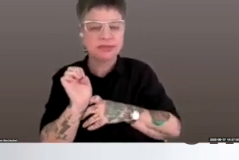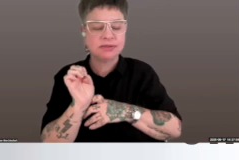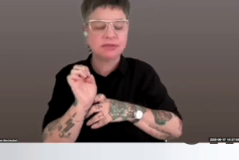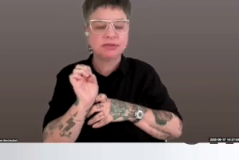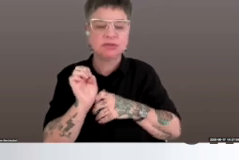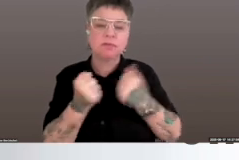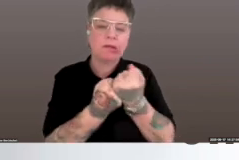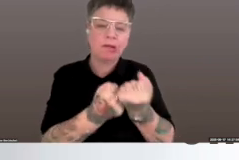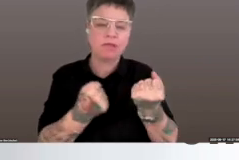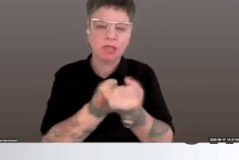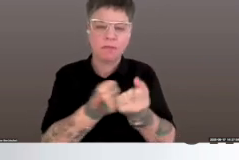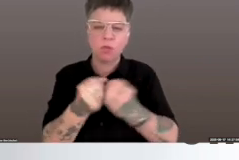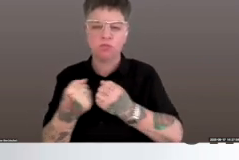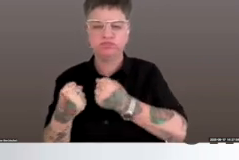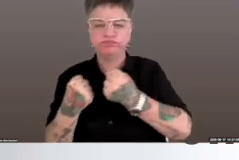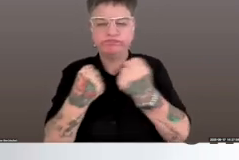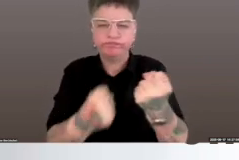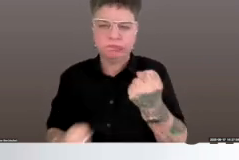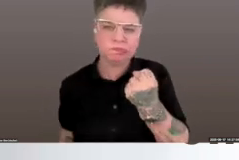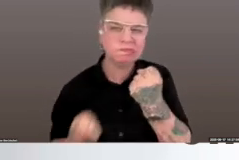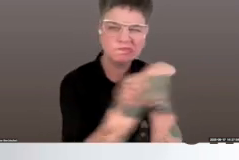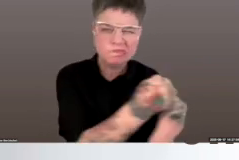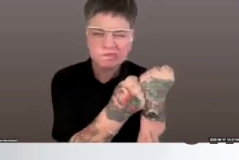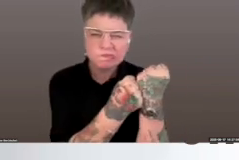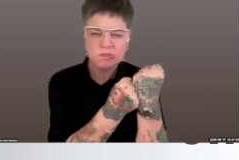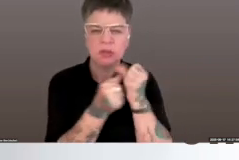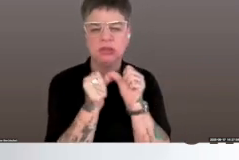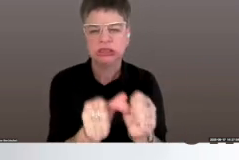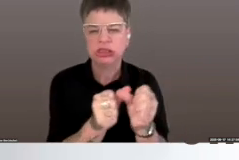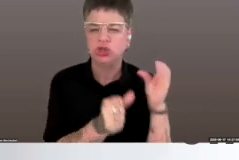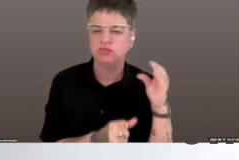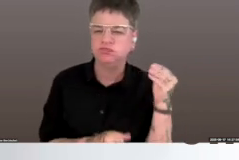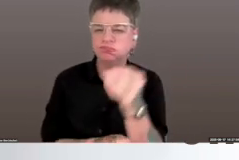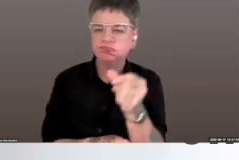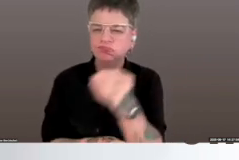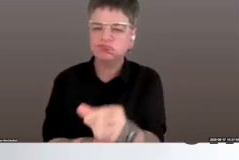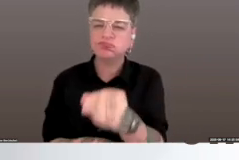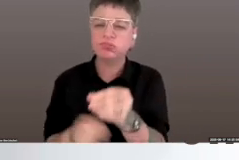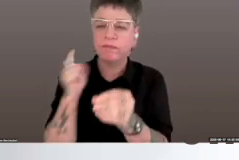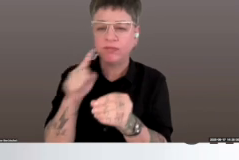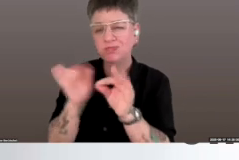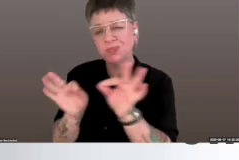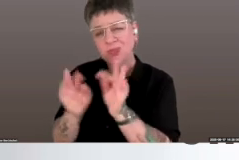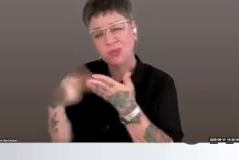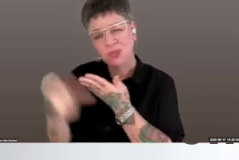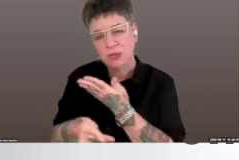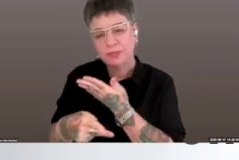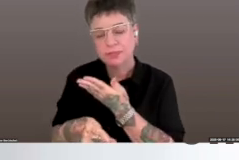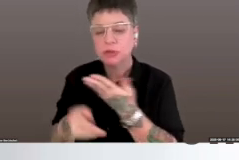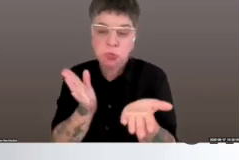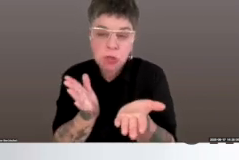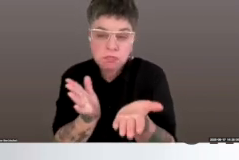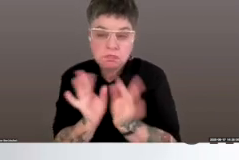advocate more forcefully for continued funding for these critical programs. So yeah, just wanted to mention that. Thank you so